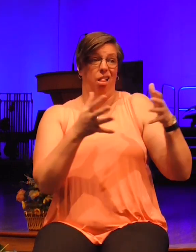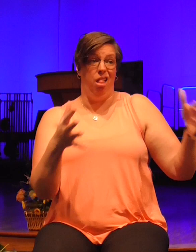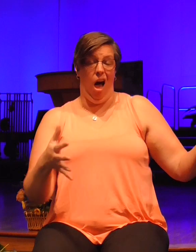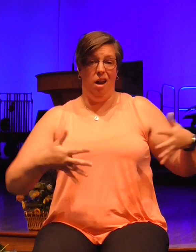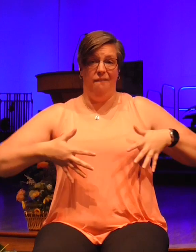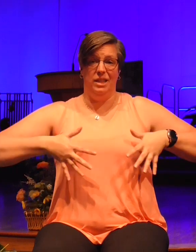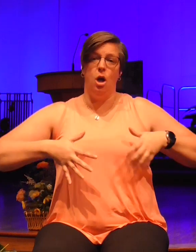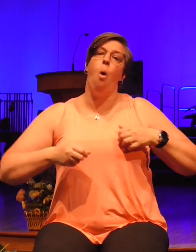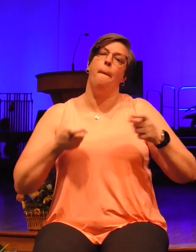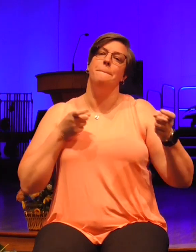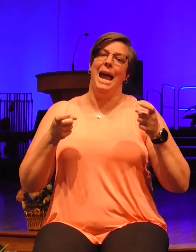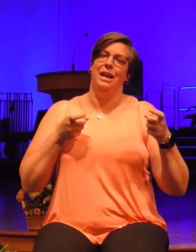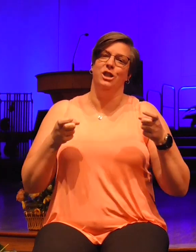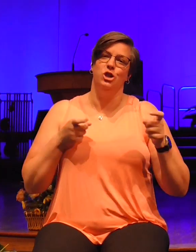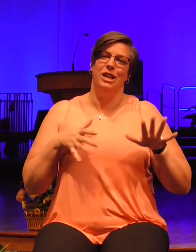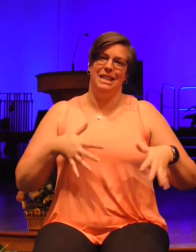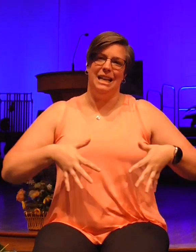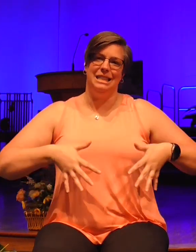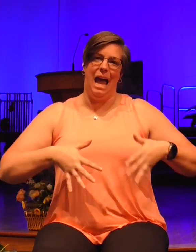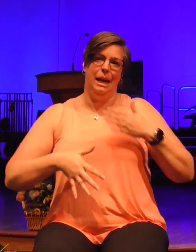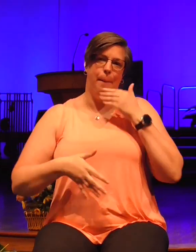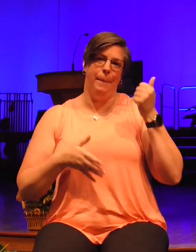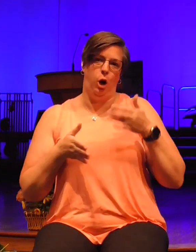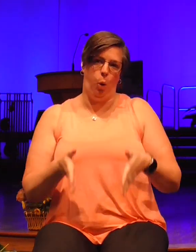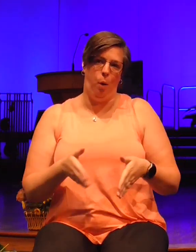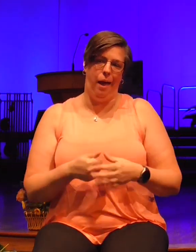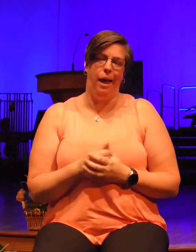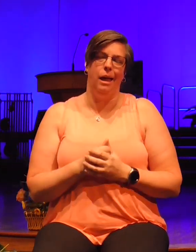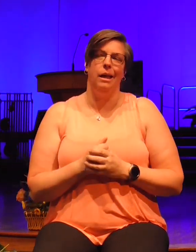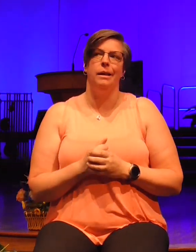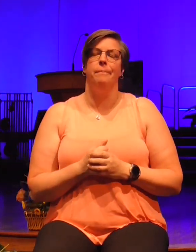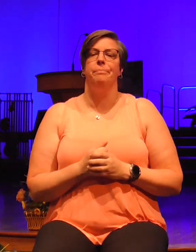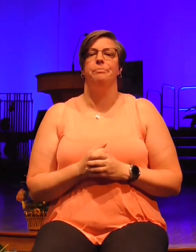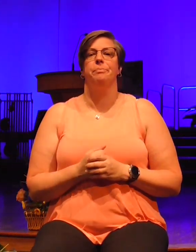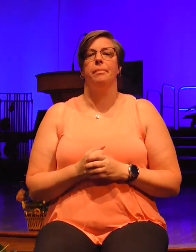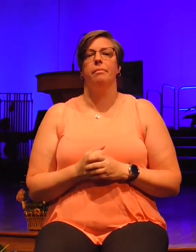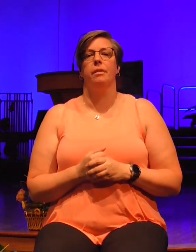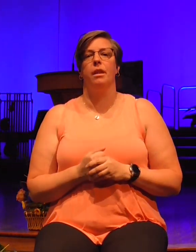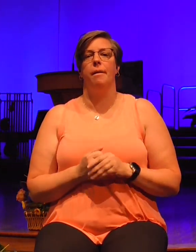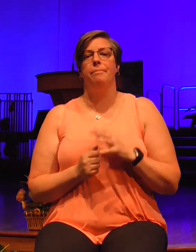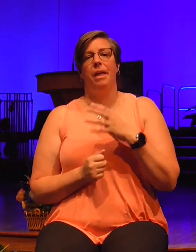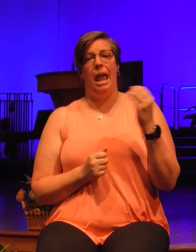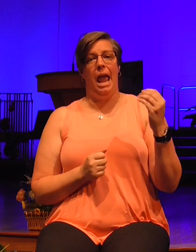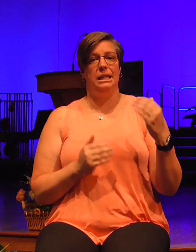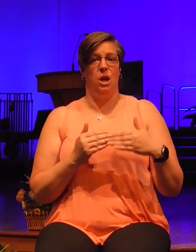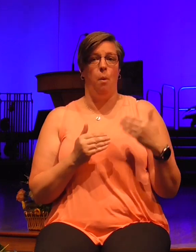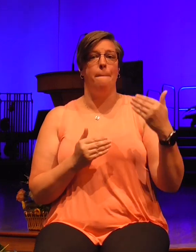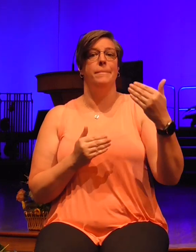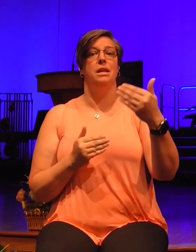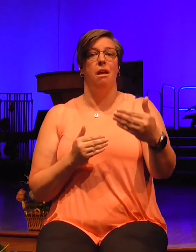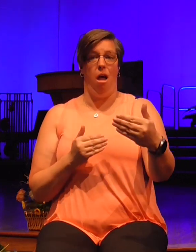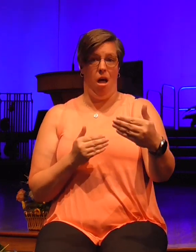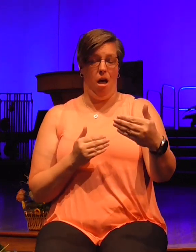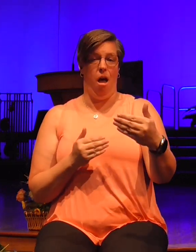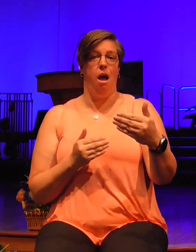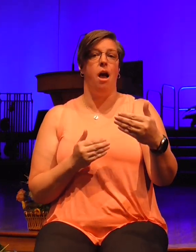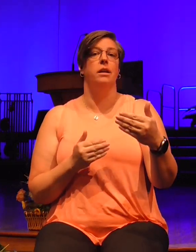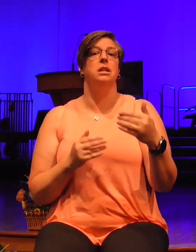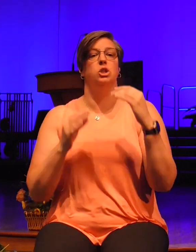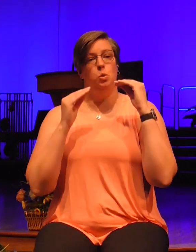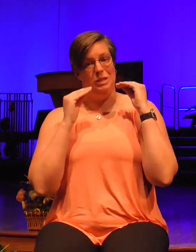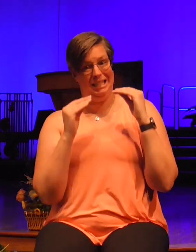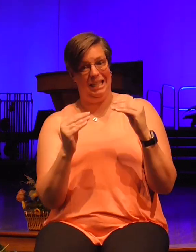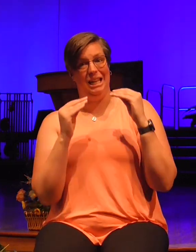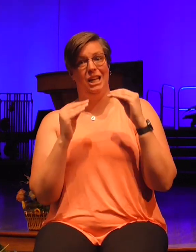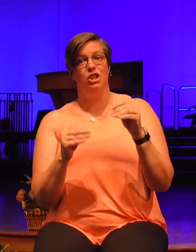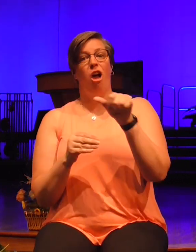learn to manage his anxiety in a better way, and to get beyond that and begin to teach people about mindfulness